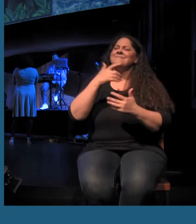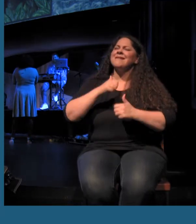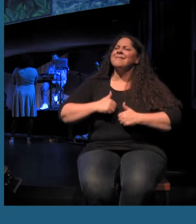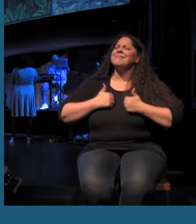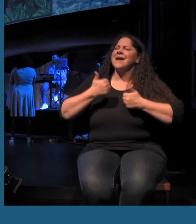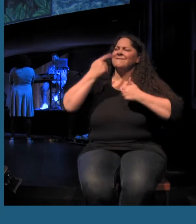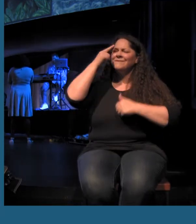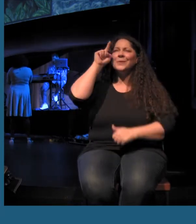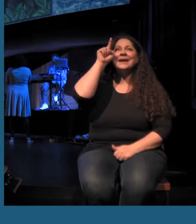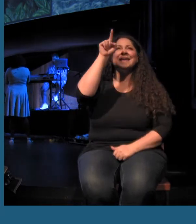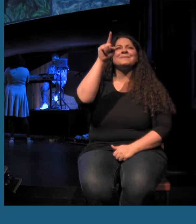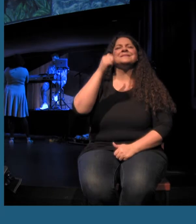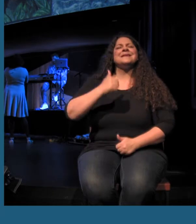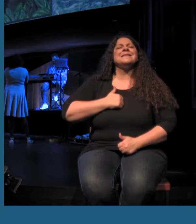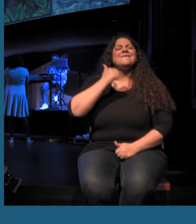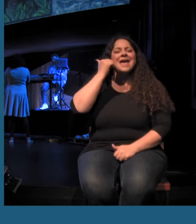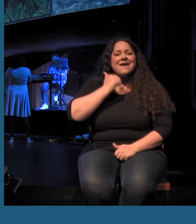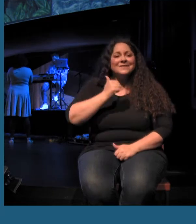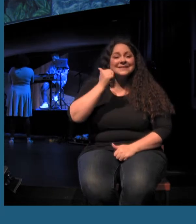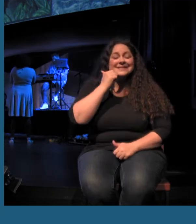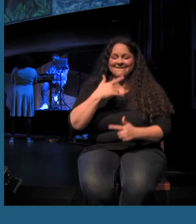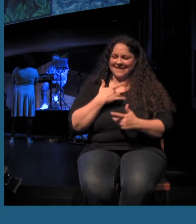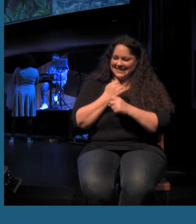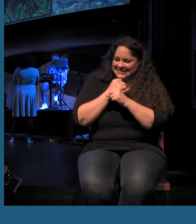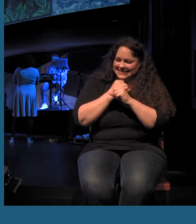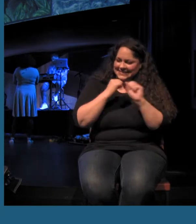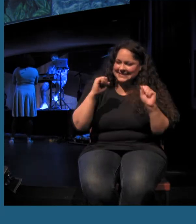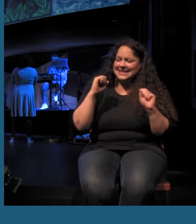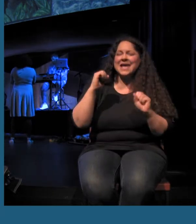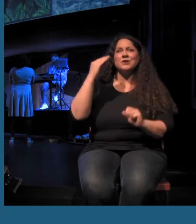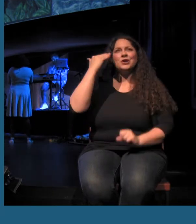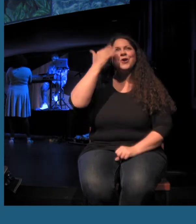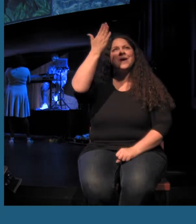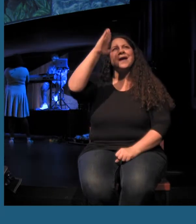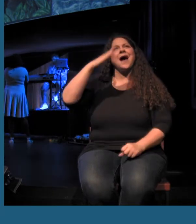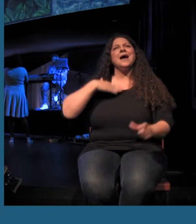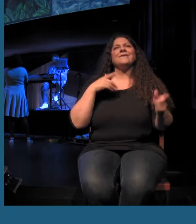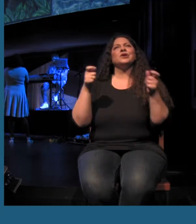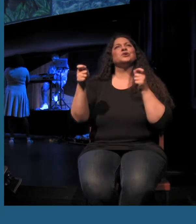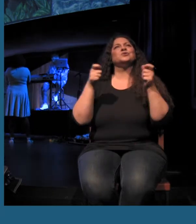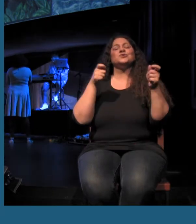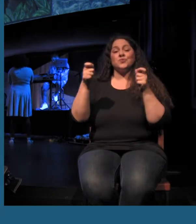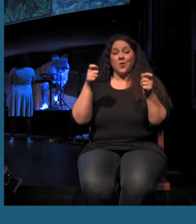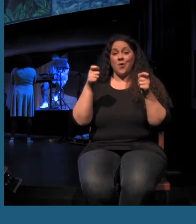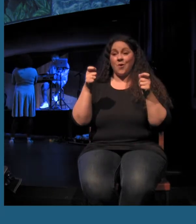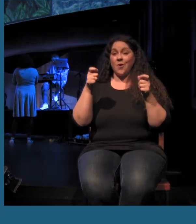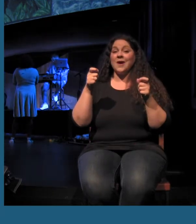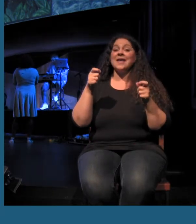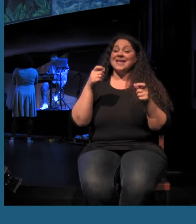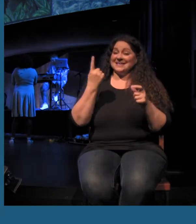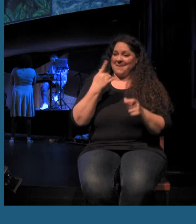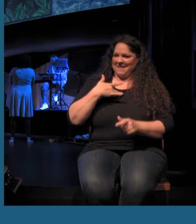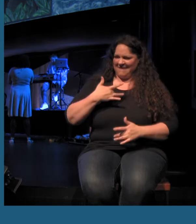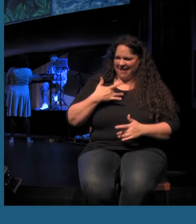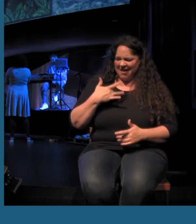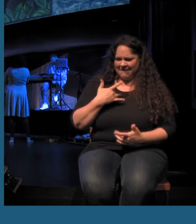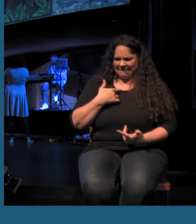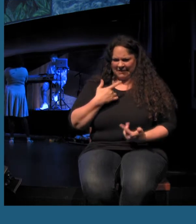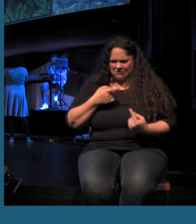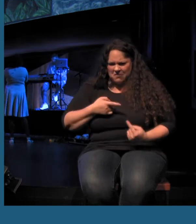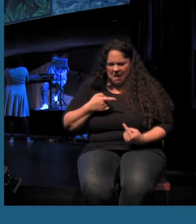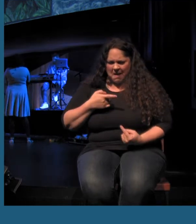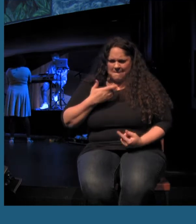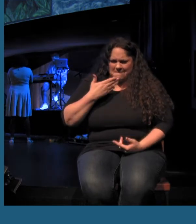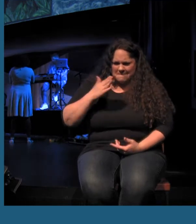and she lives every day feeling safe, knowing God has everything under control. If something does happen in her life that seems bad, she knows that